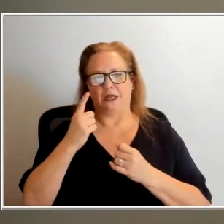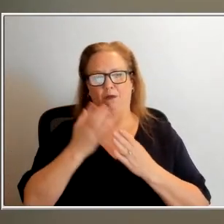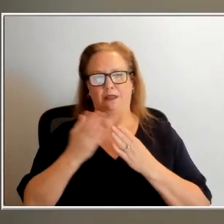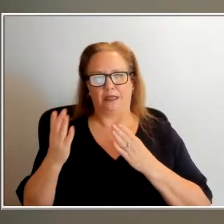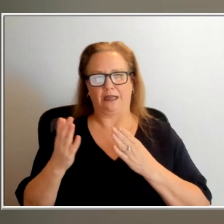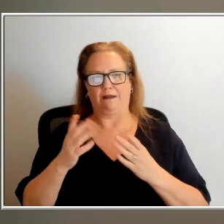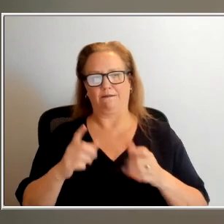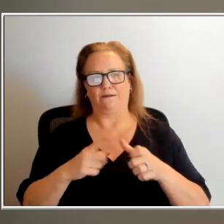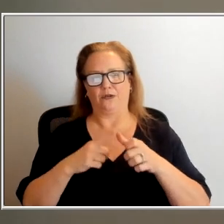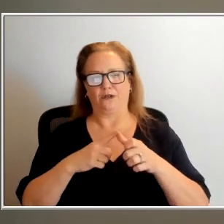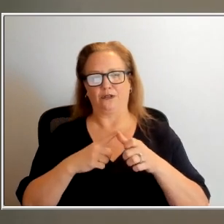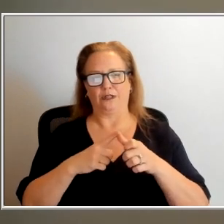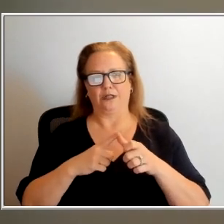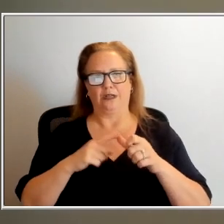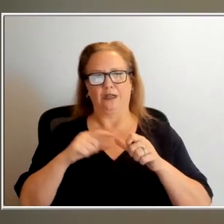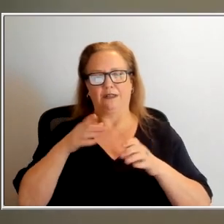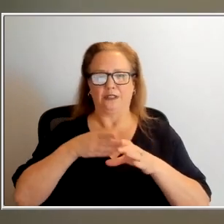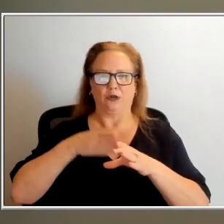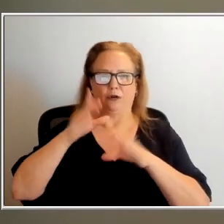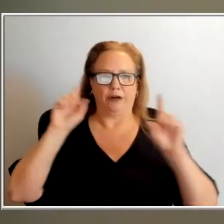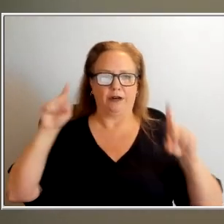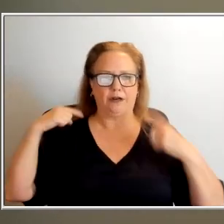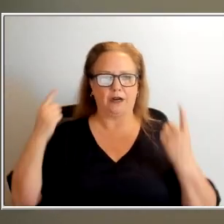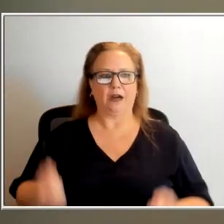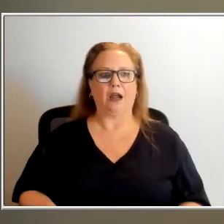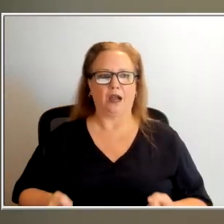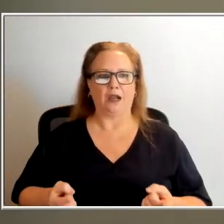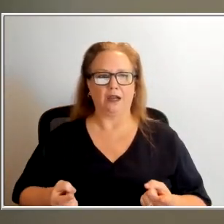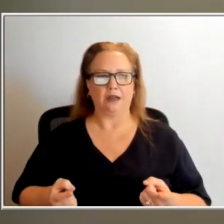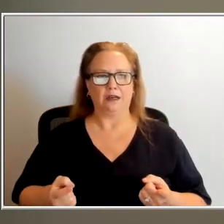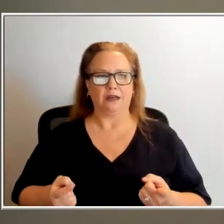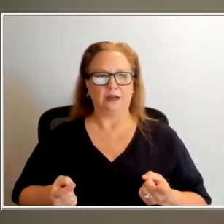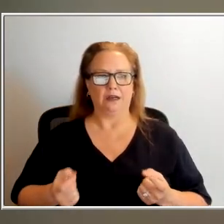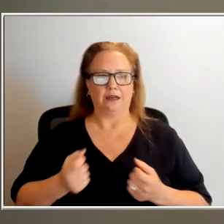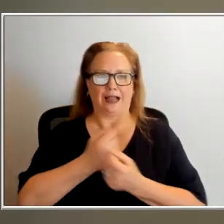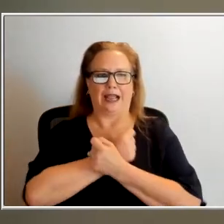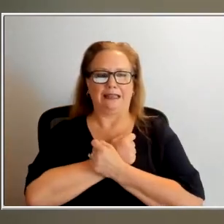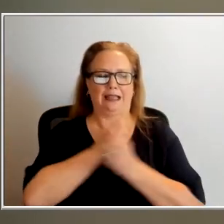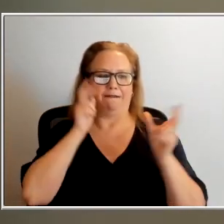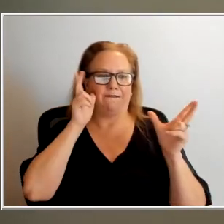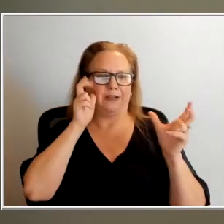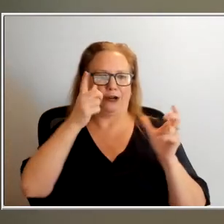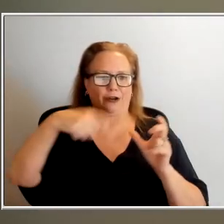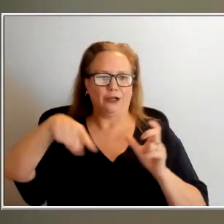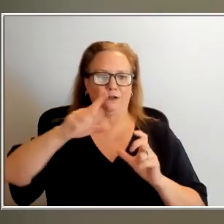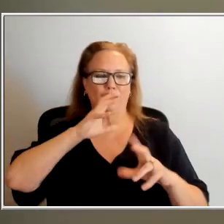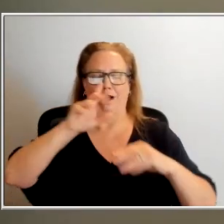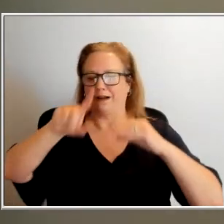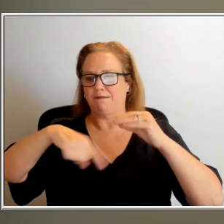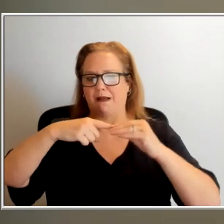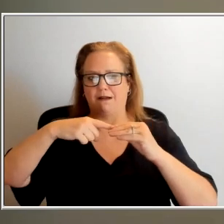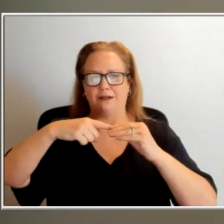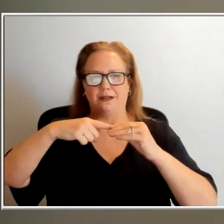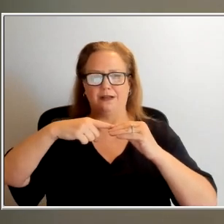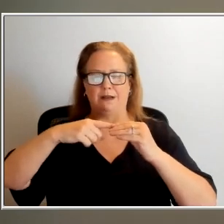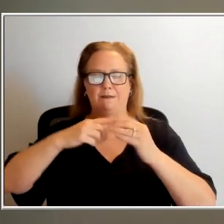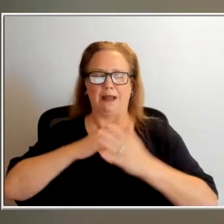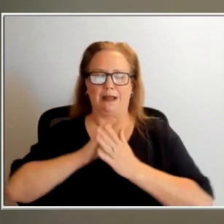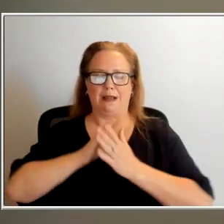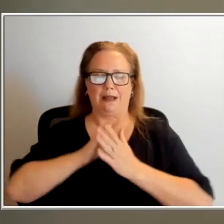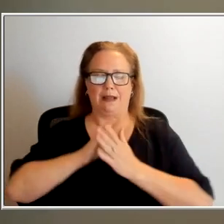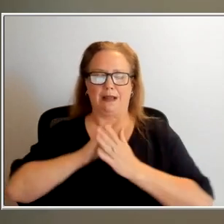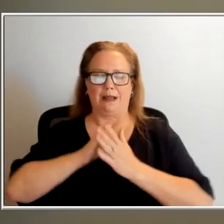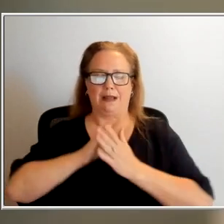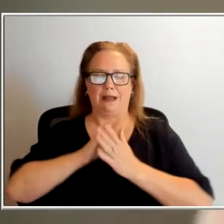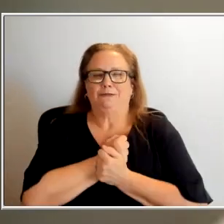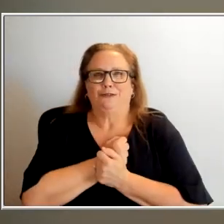First of all, as someone doing this career as long as I have, I love hearing all of you talk about this, my passion, with such